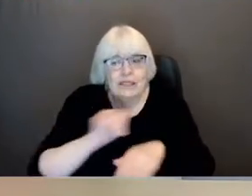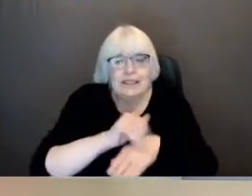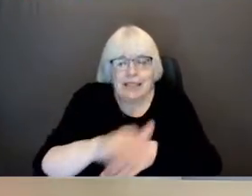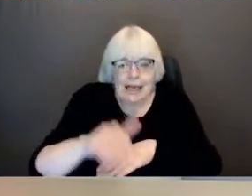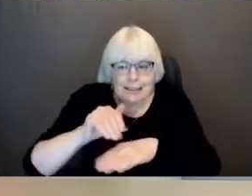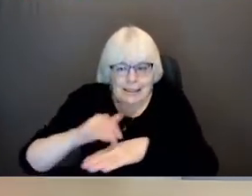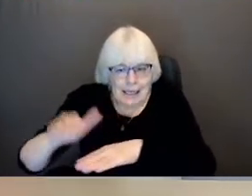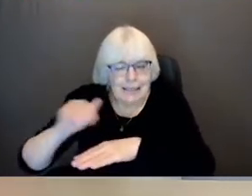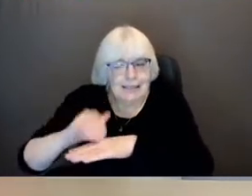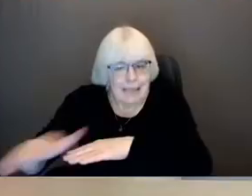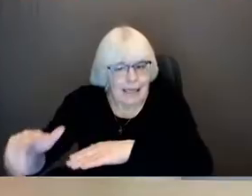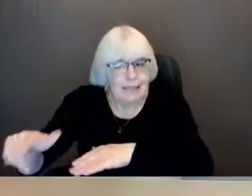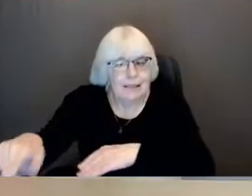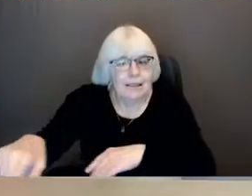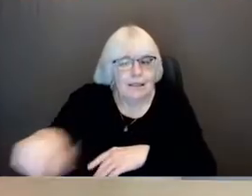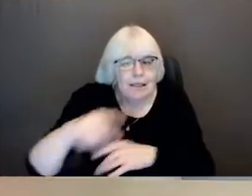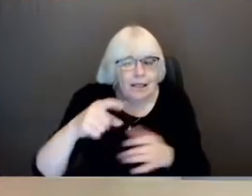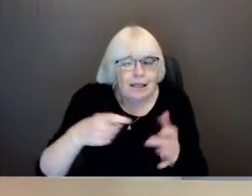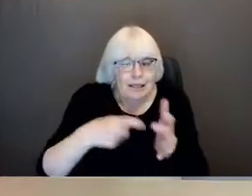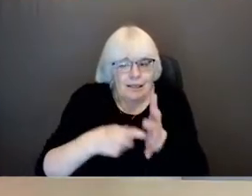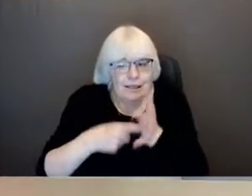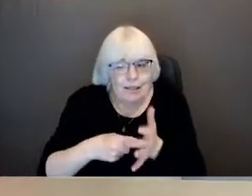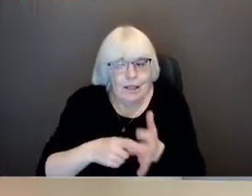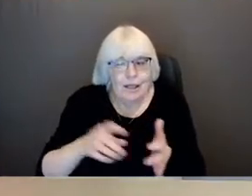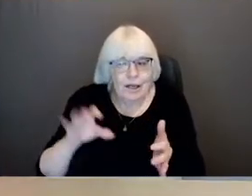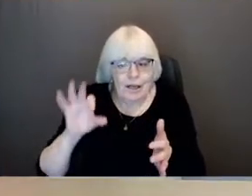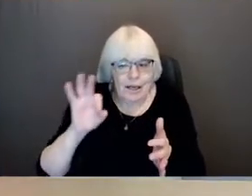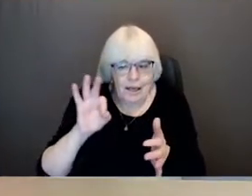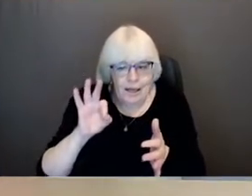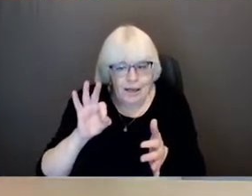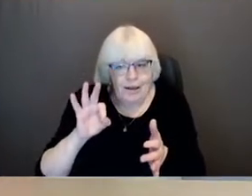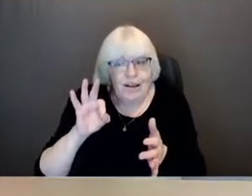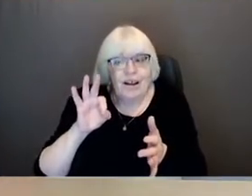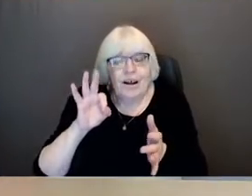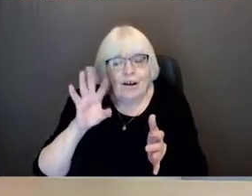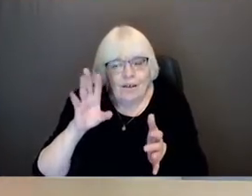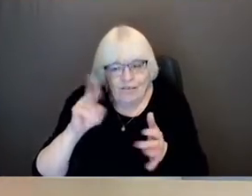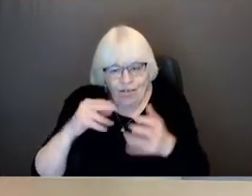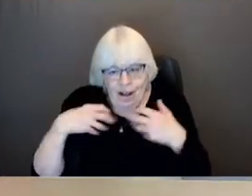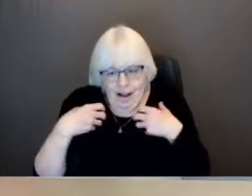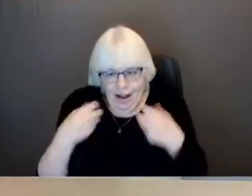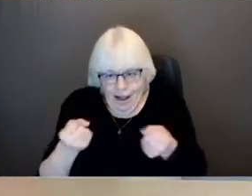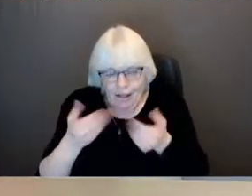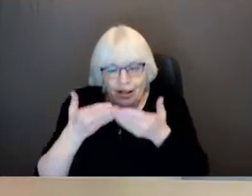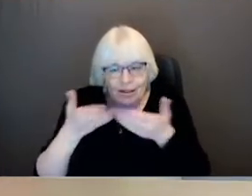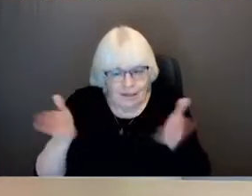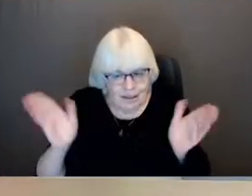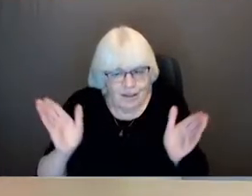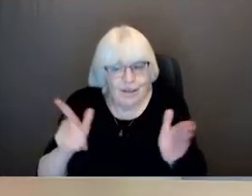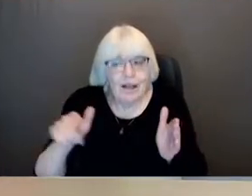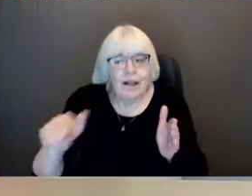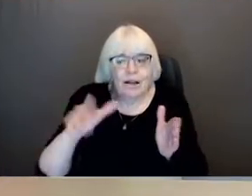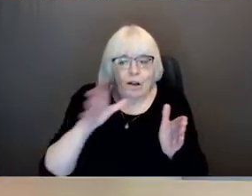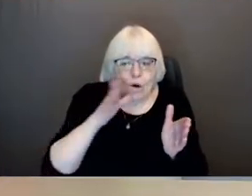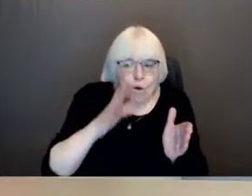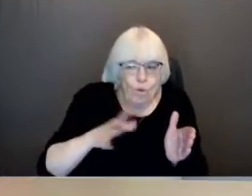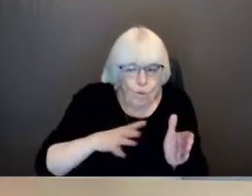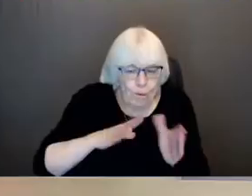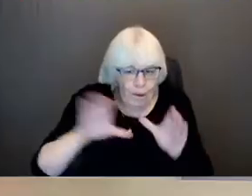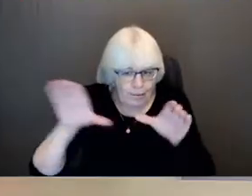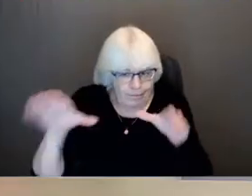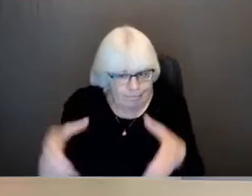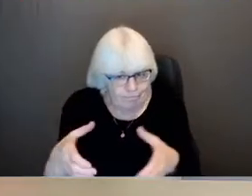First Nations healthcare centers, Women's Network of PI, PI Autism Society, PI Council of People with